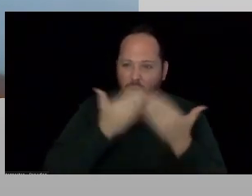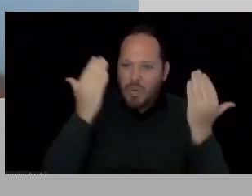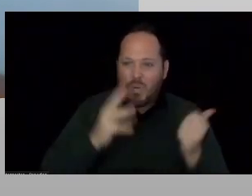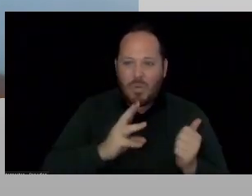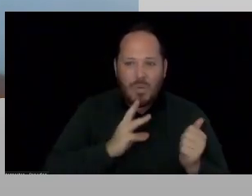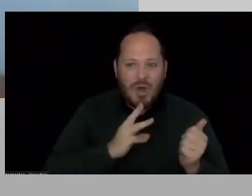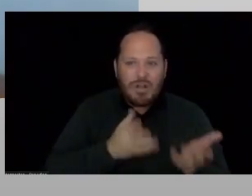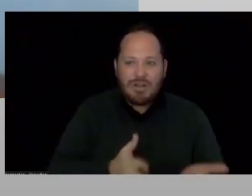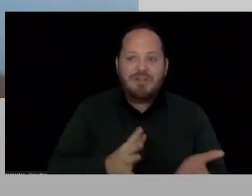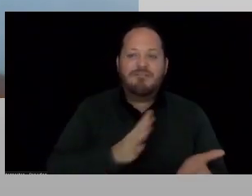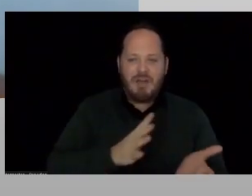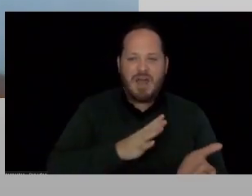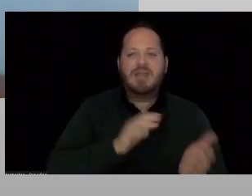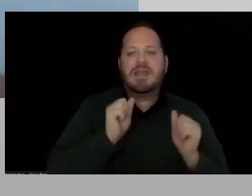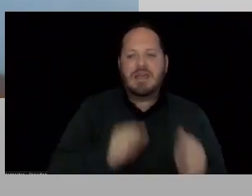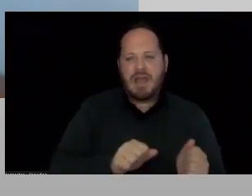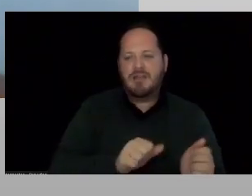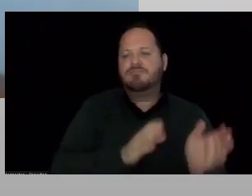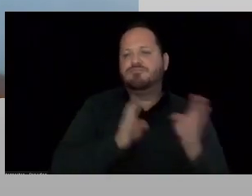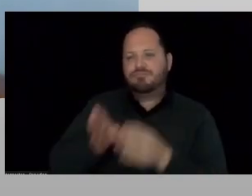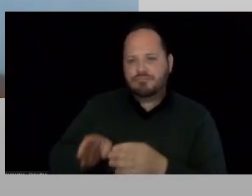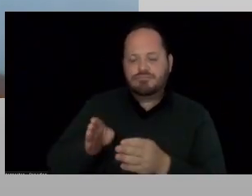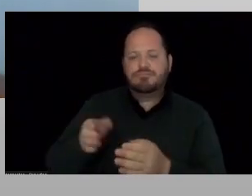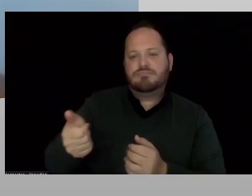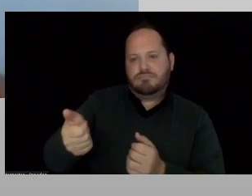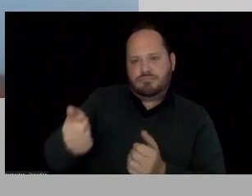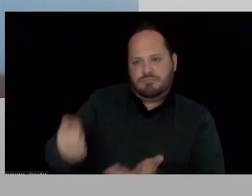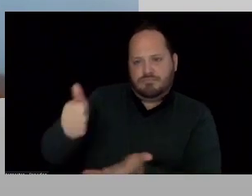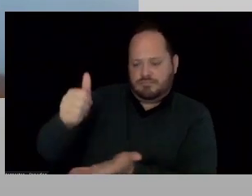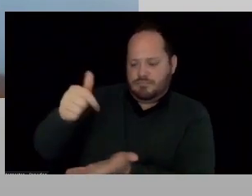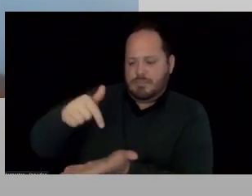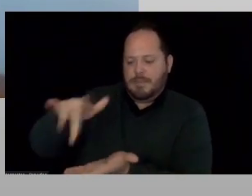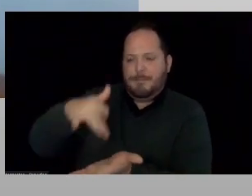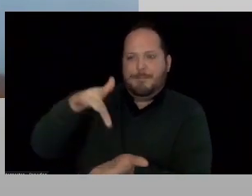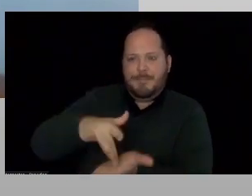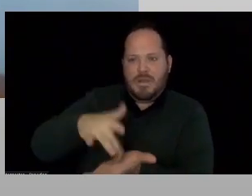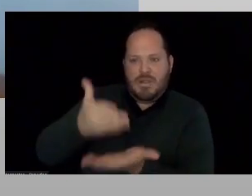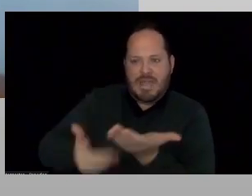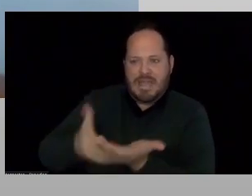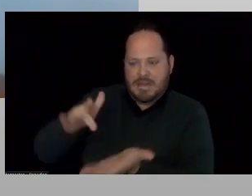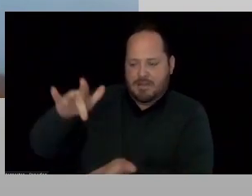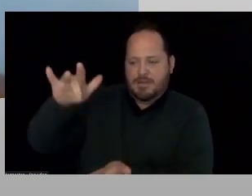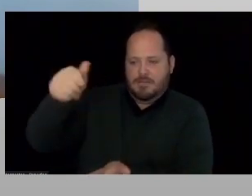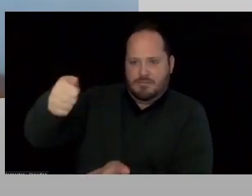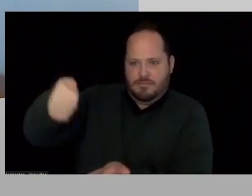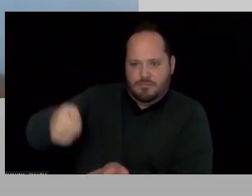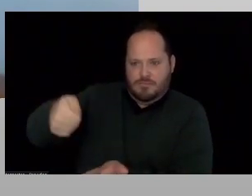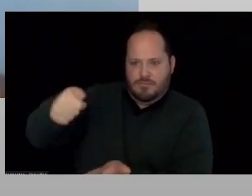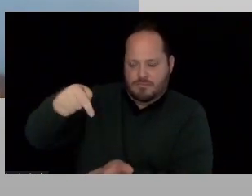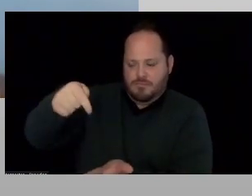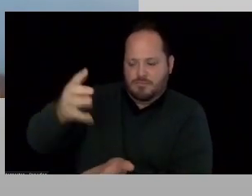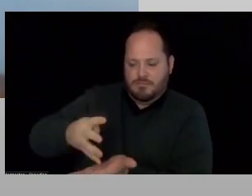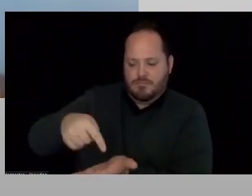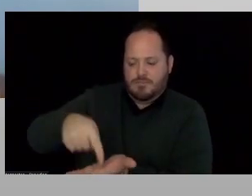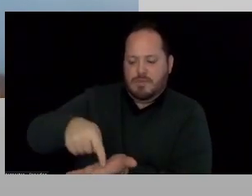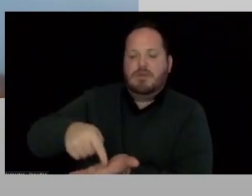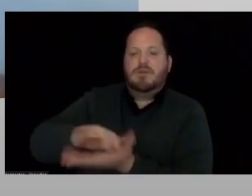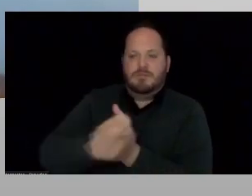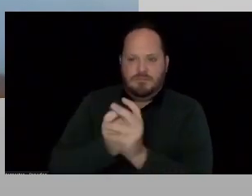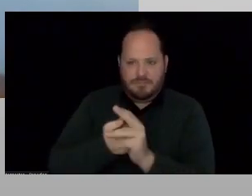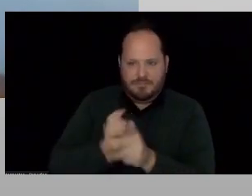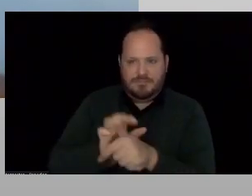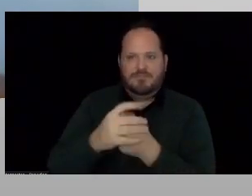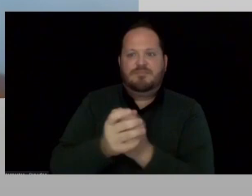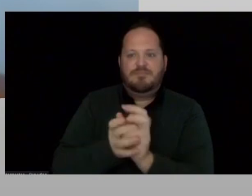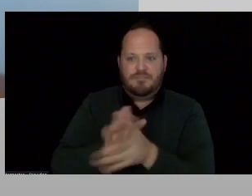alcohol. One pump, middle of your hands. It will feel wet and a little cold. You rub it all around. Don't forget your